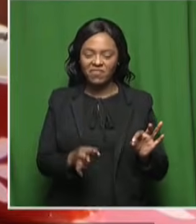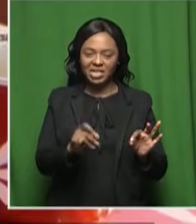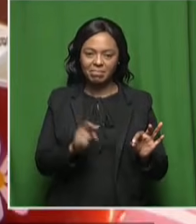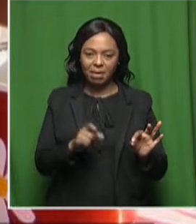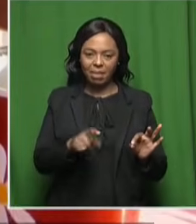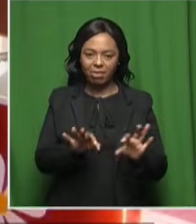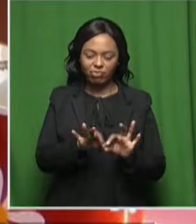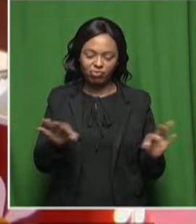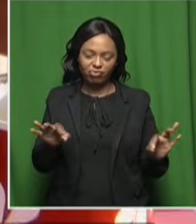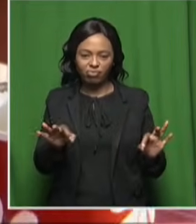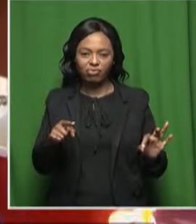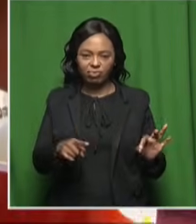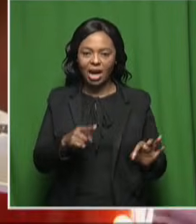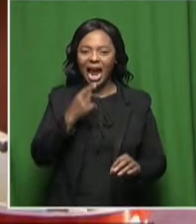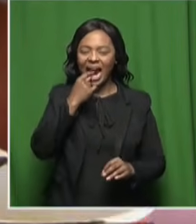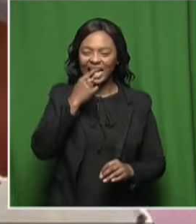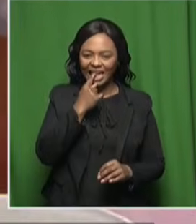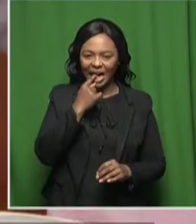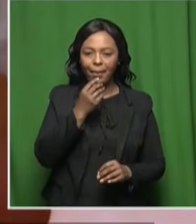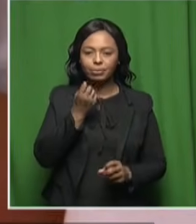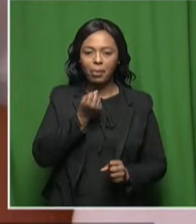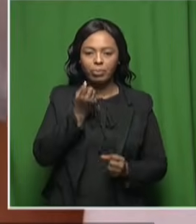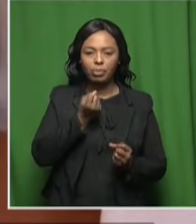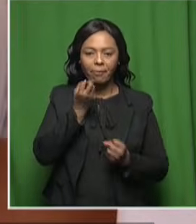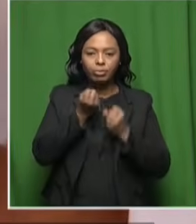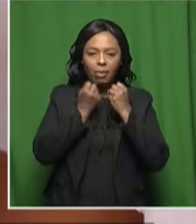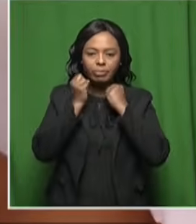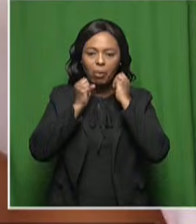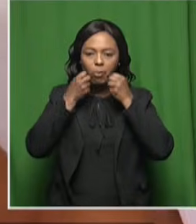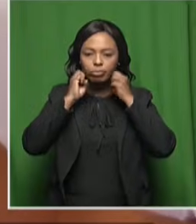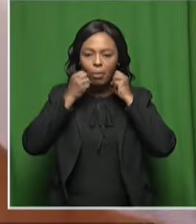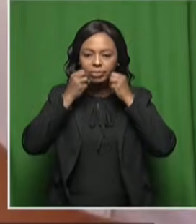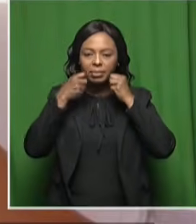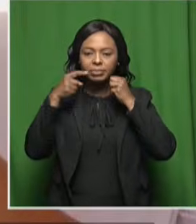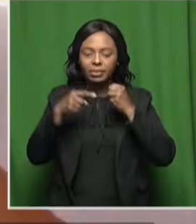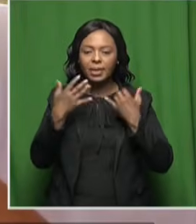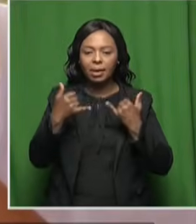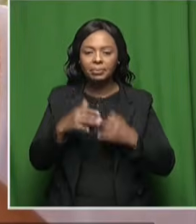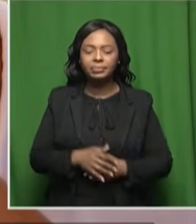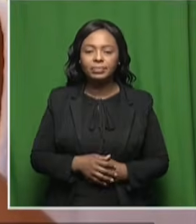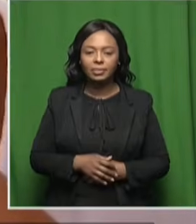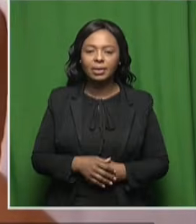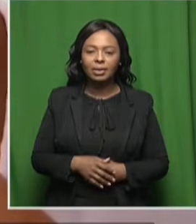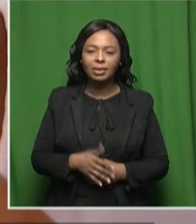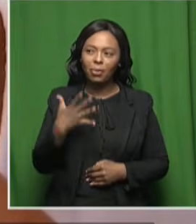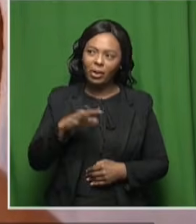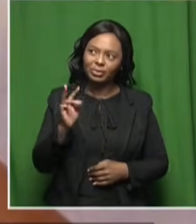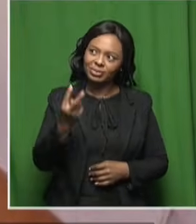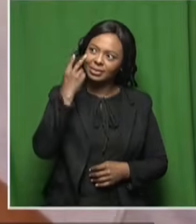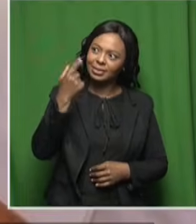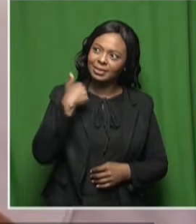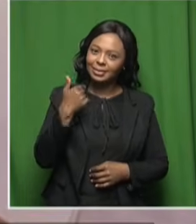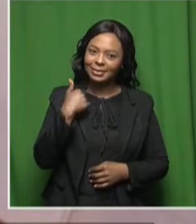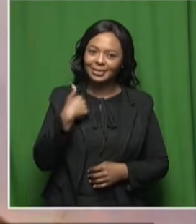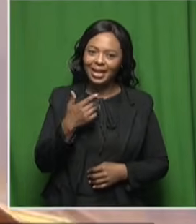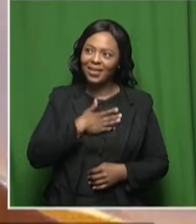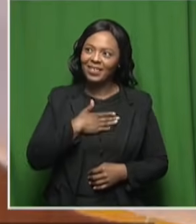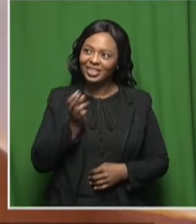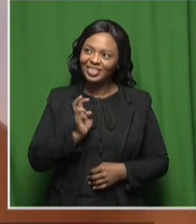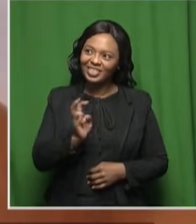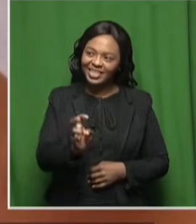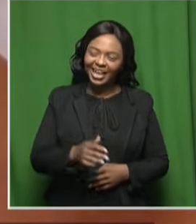thing and chew the whole thing at one time. I'd love to see you do that, please. You really do want to see my expression when I taste You this. haven't been